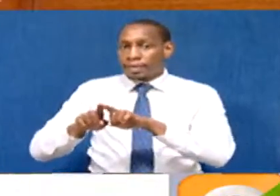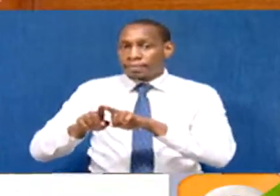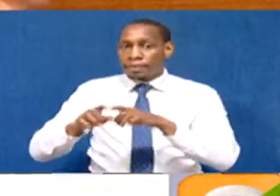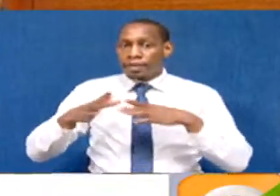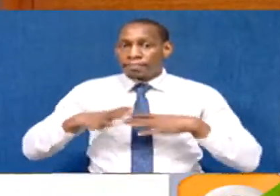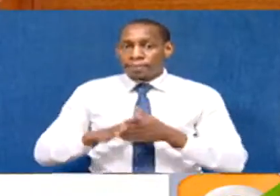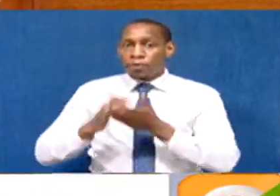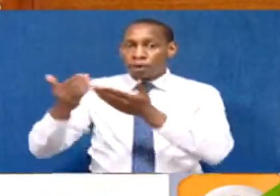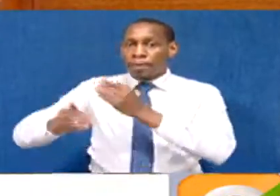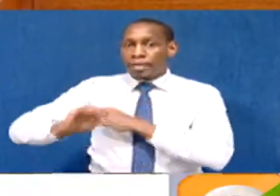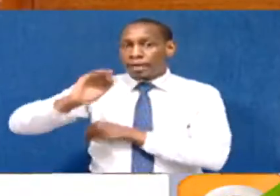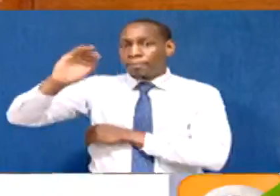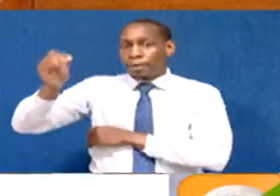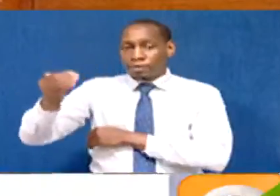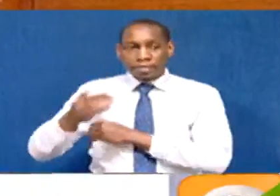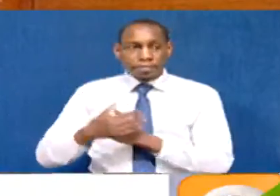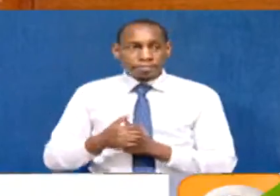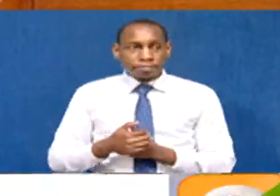bring Mulima,